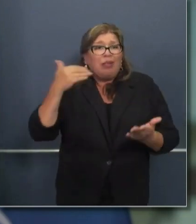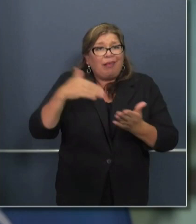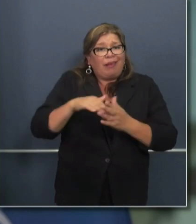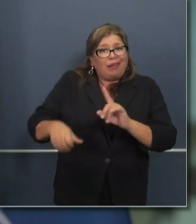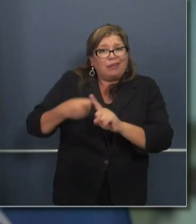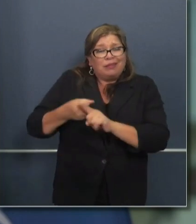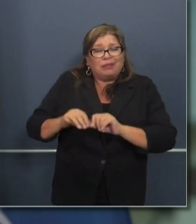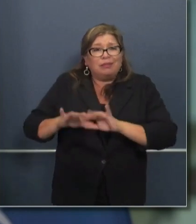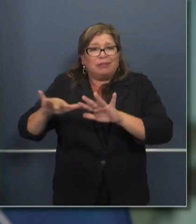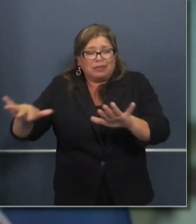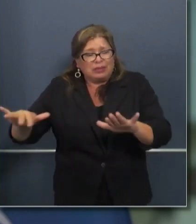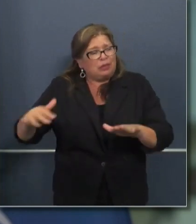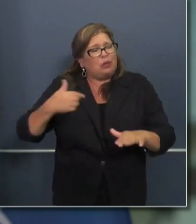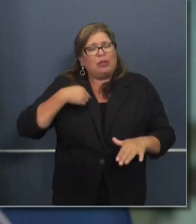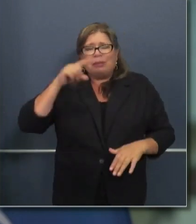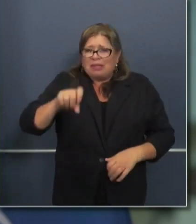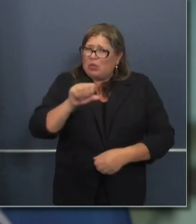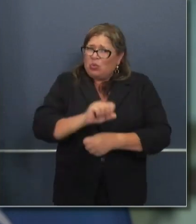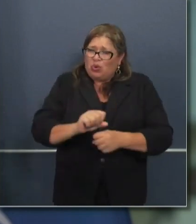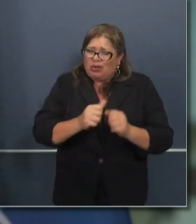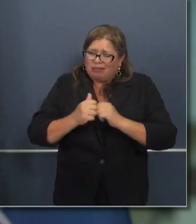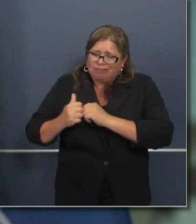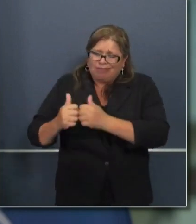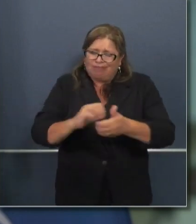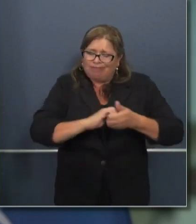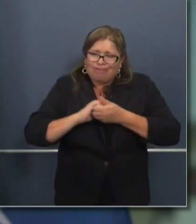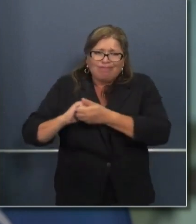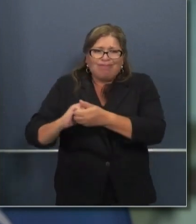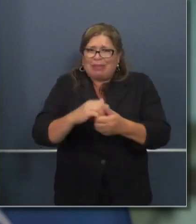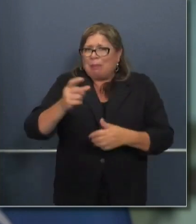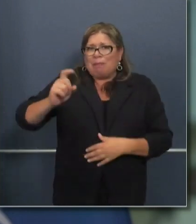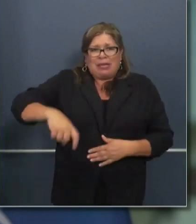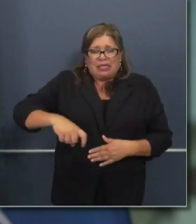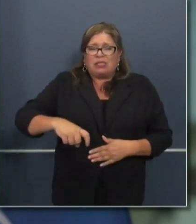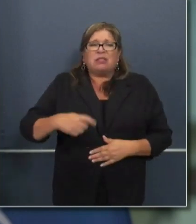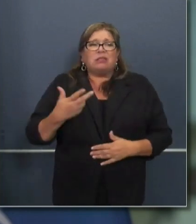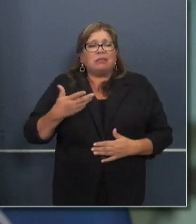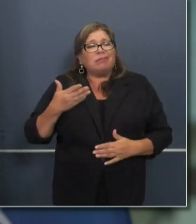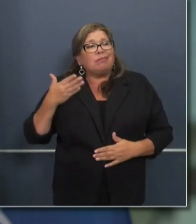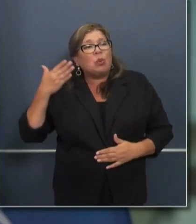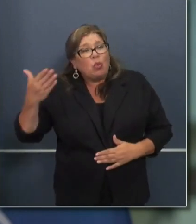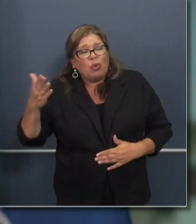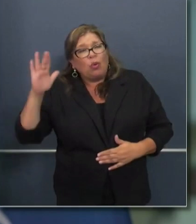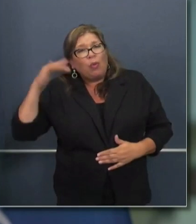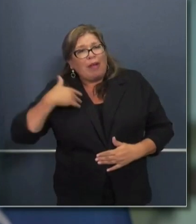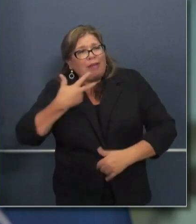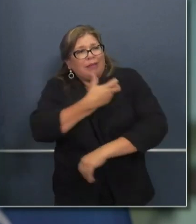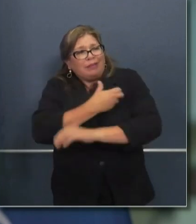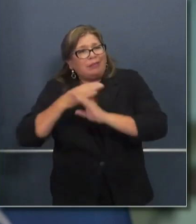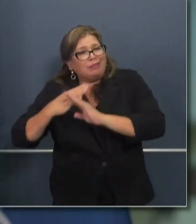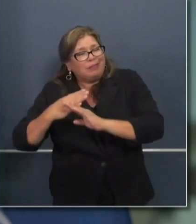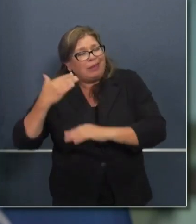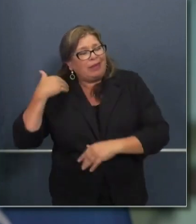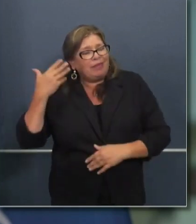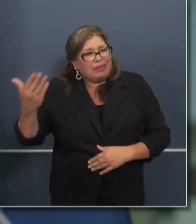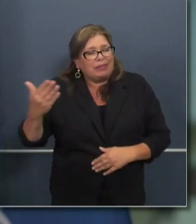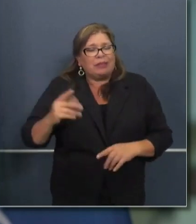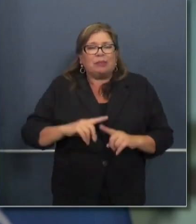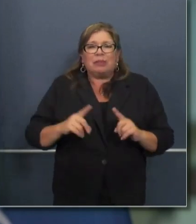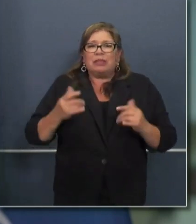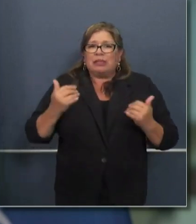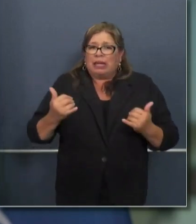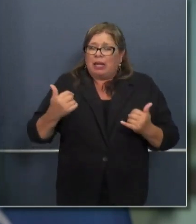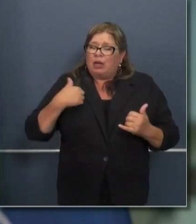this together and get those immunizations out. And we'll get back to a more resilient mindset and a